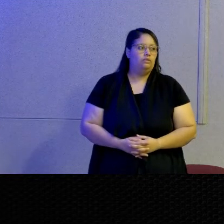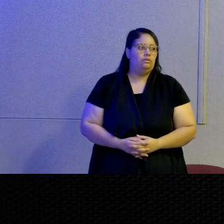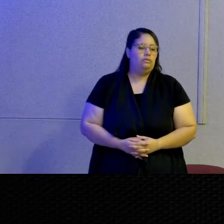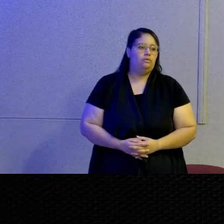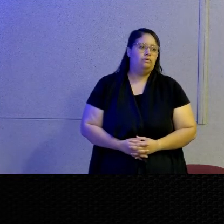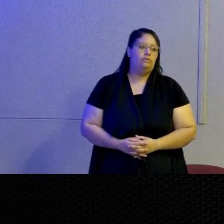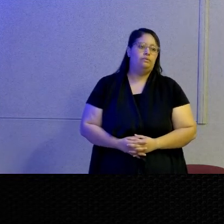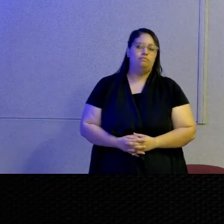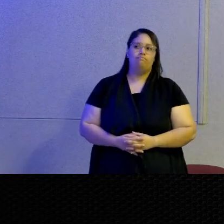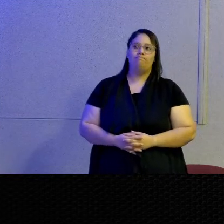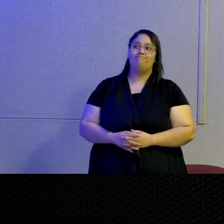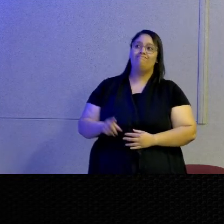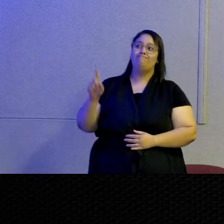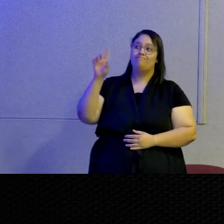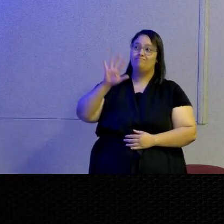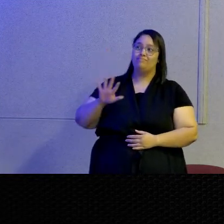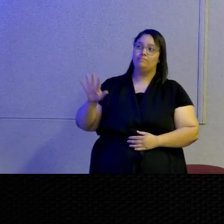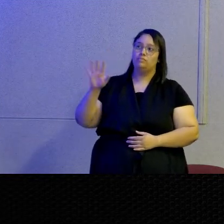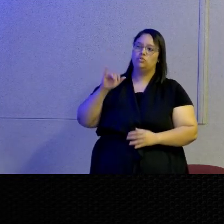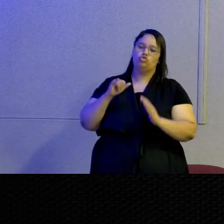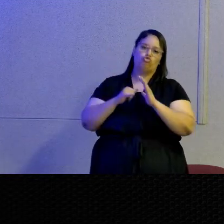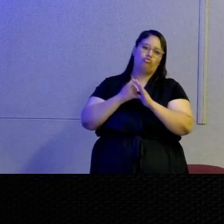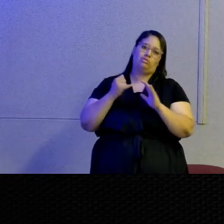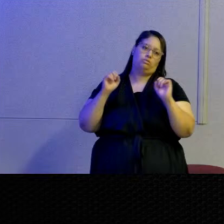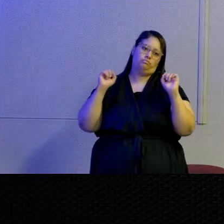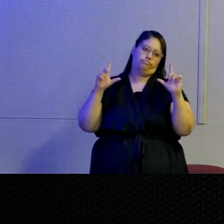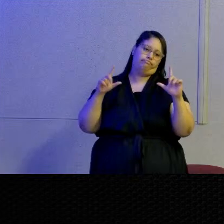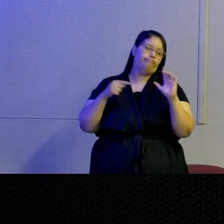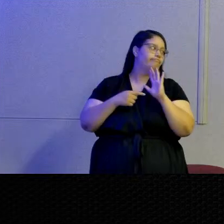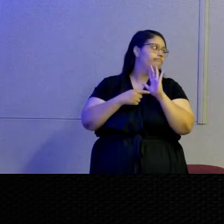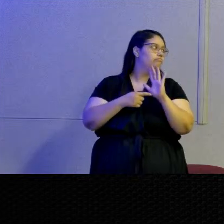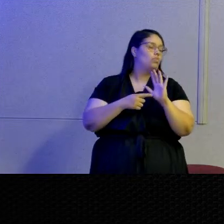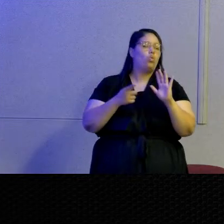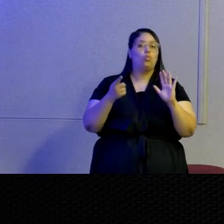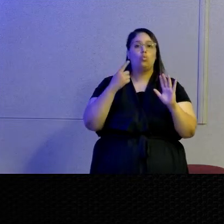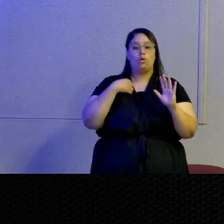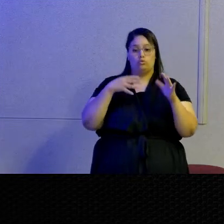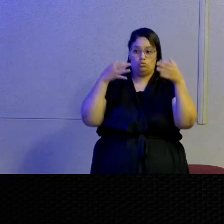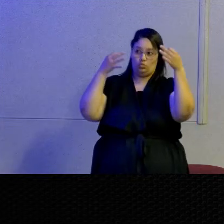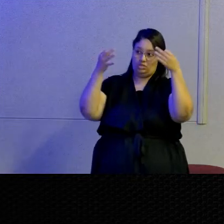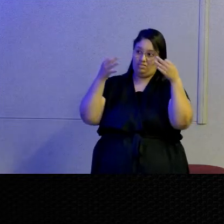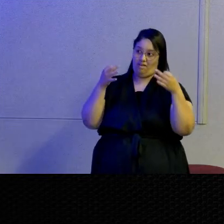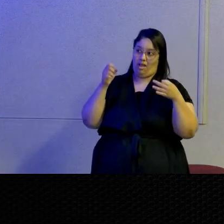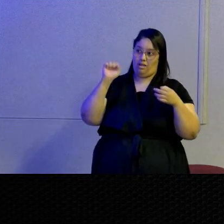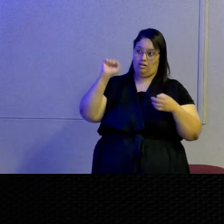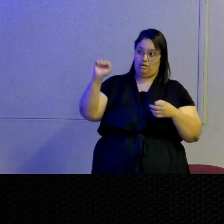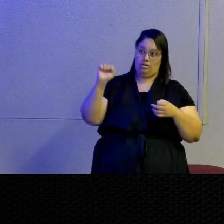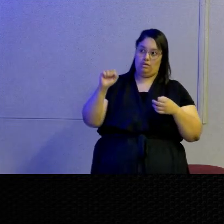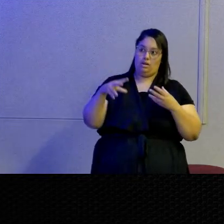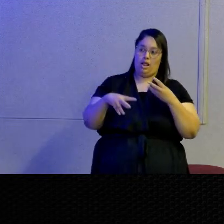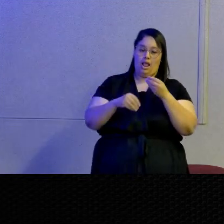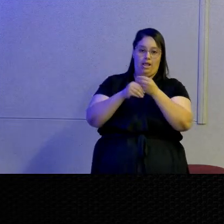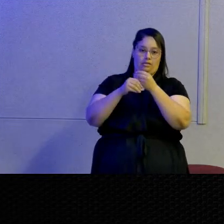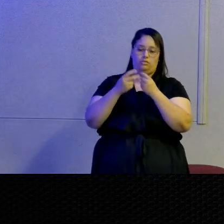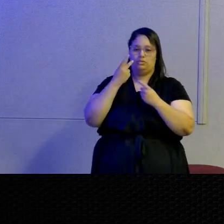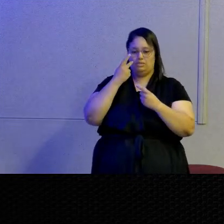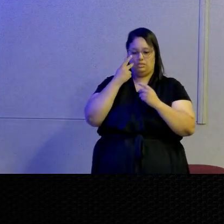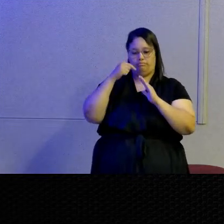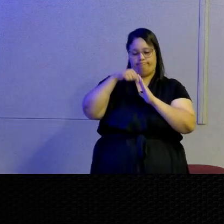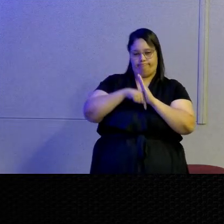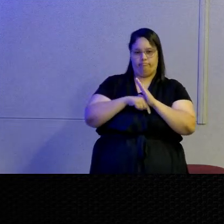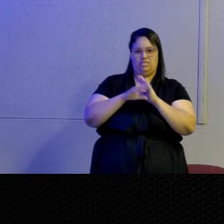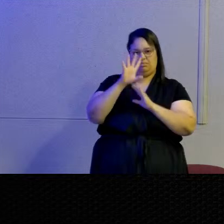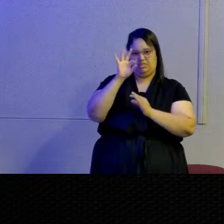So what could this be? Sorry, this is just a plot saying that in order to find this excess, they had to look at a very